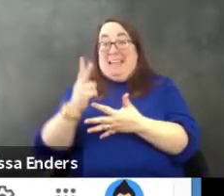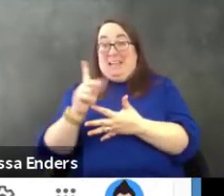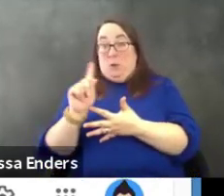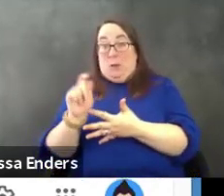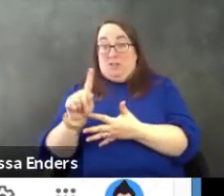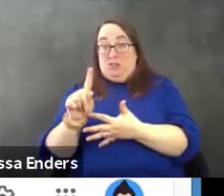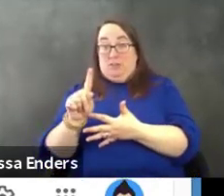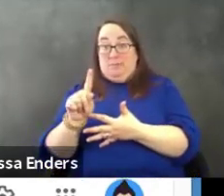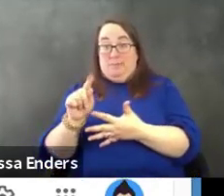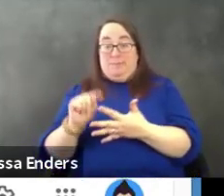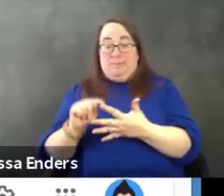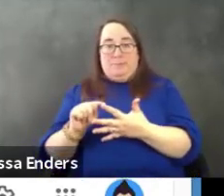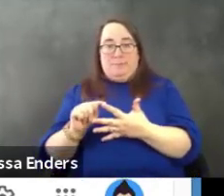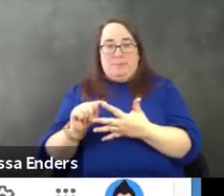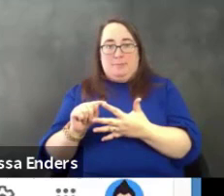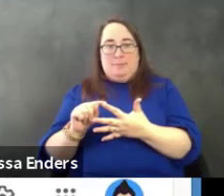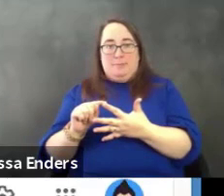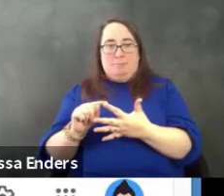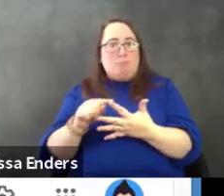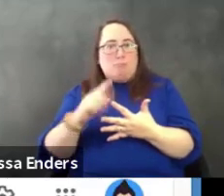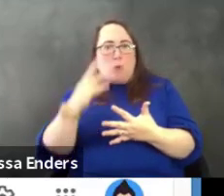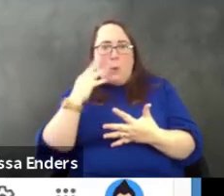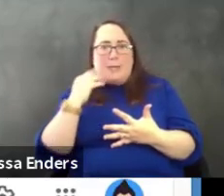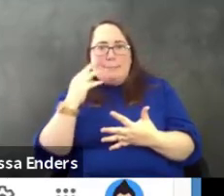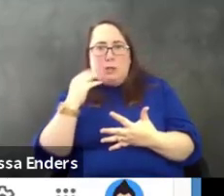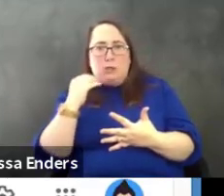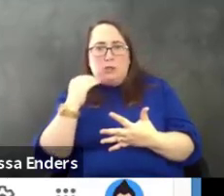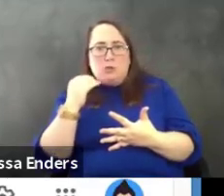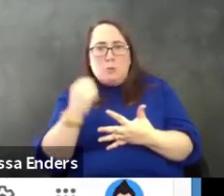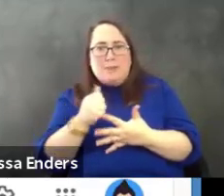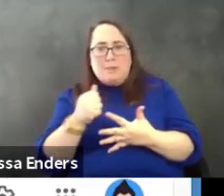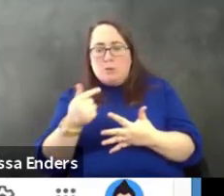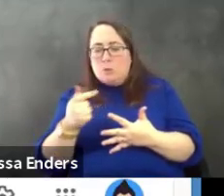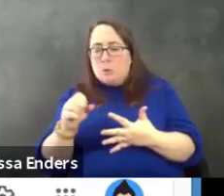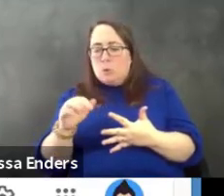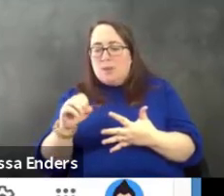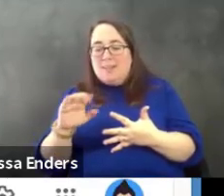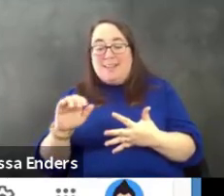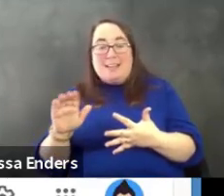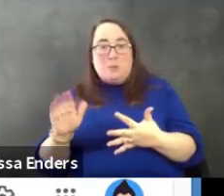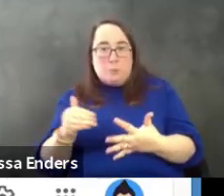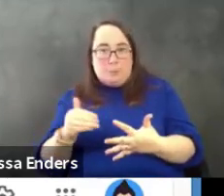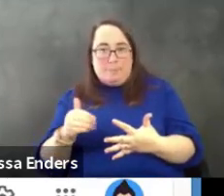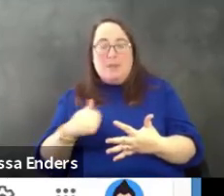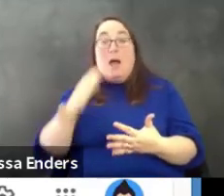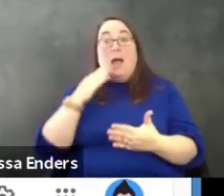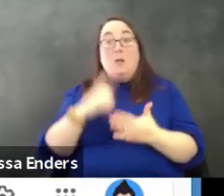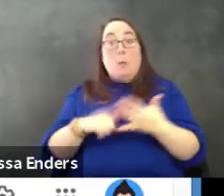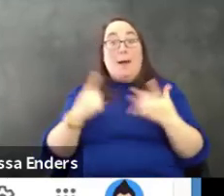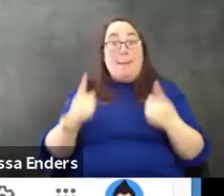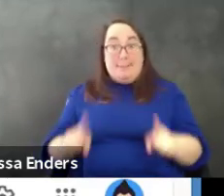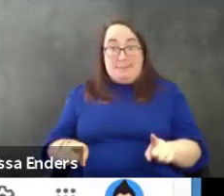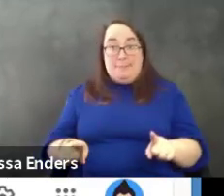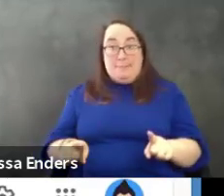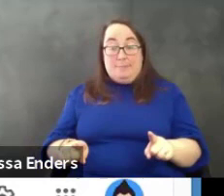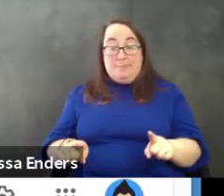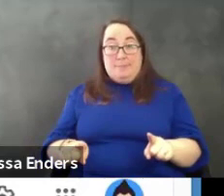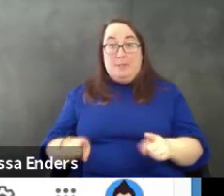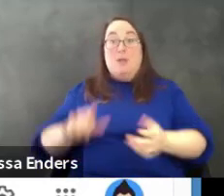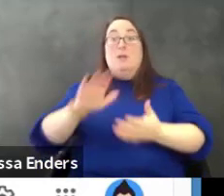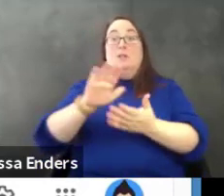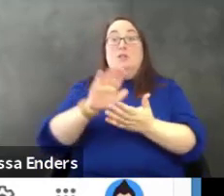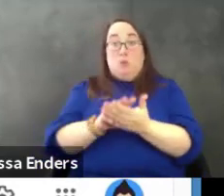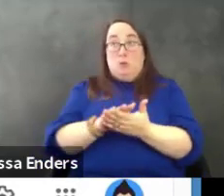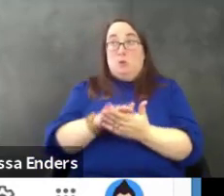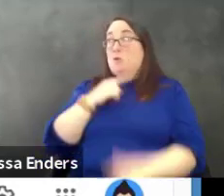kind of gauging your experience with using Google Classroom. Because again, I know that what happened, schools got